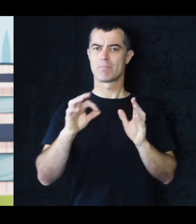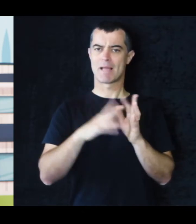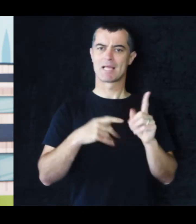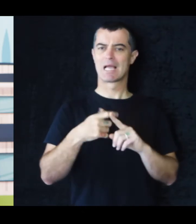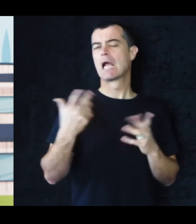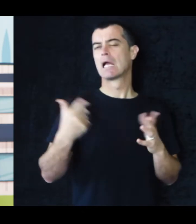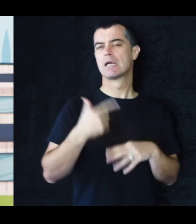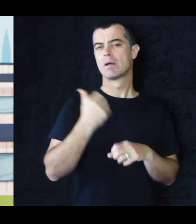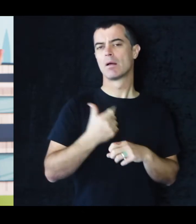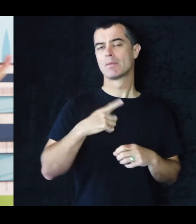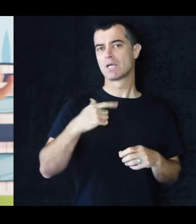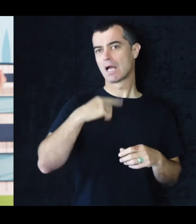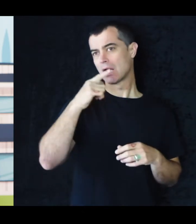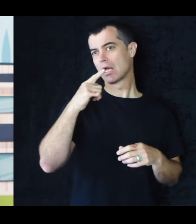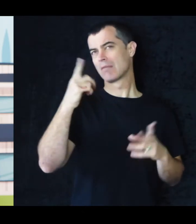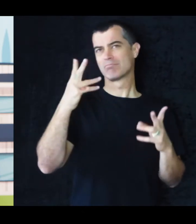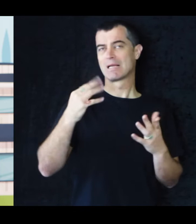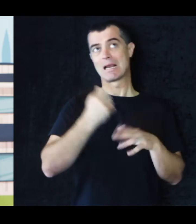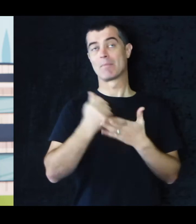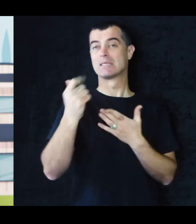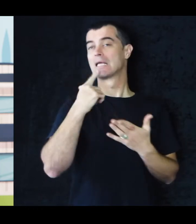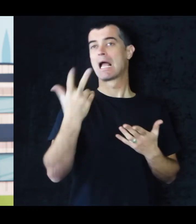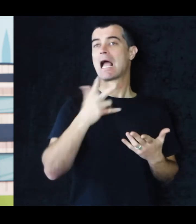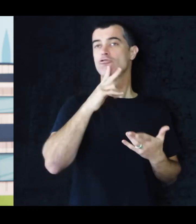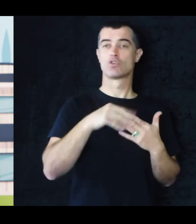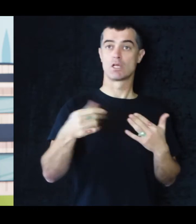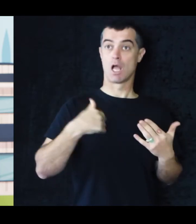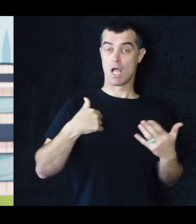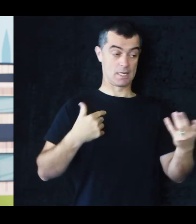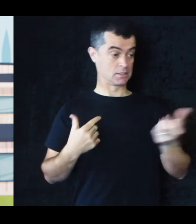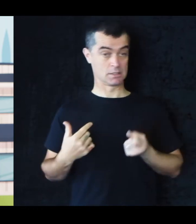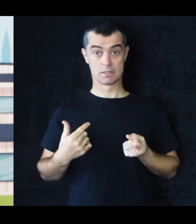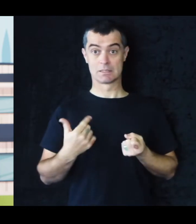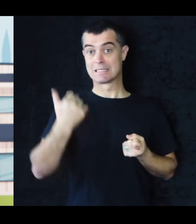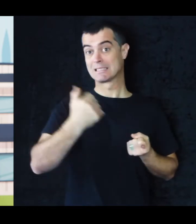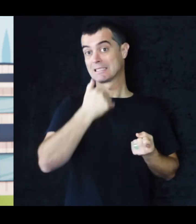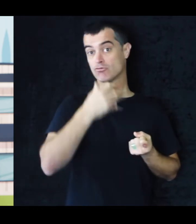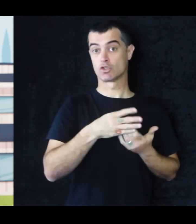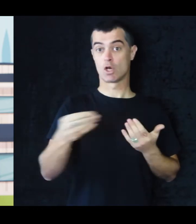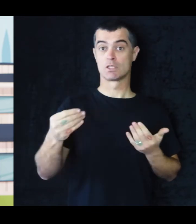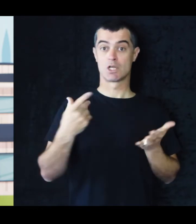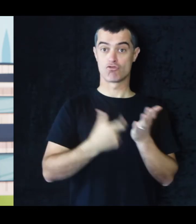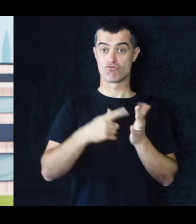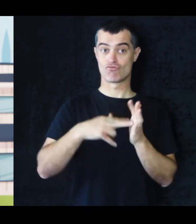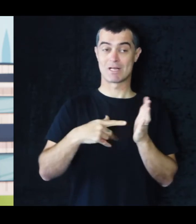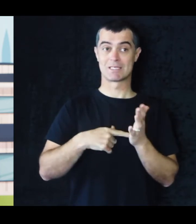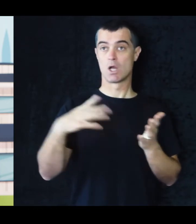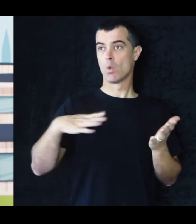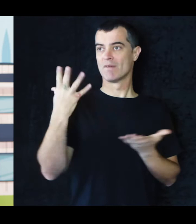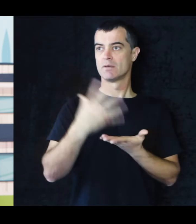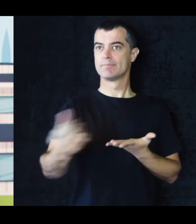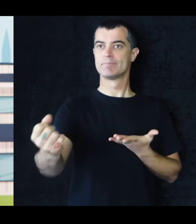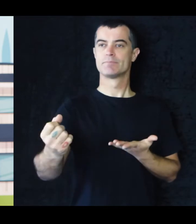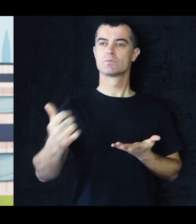So for an example, figures I can work with, $800 is what I'm getting. $600 is rent. That's